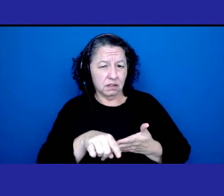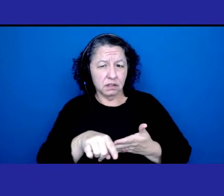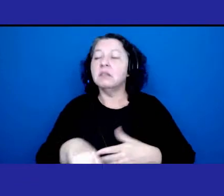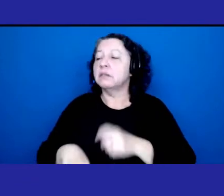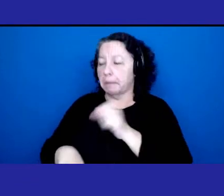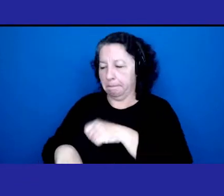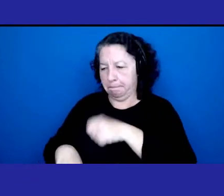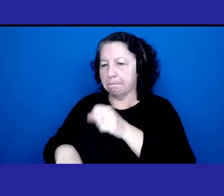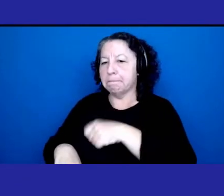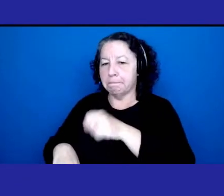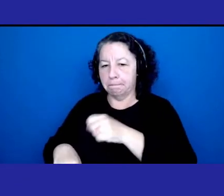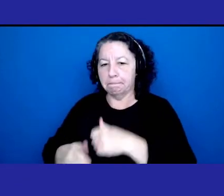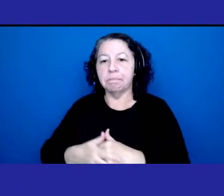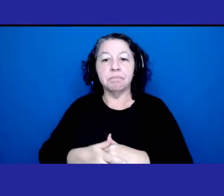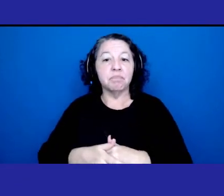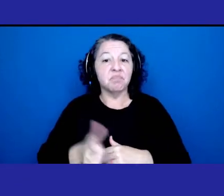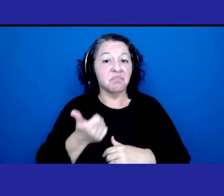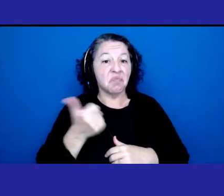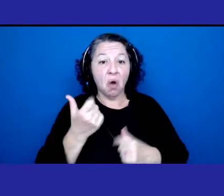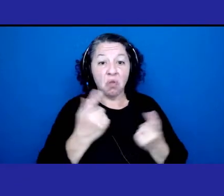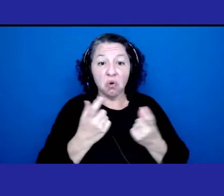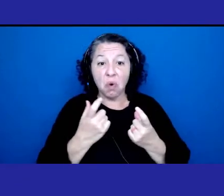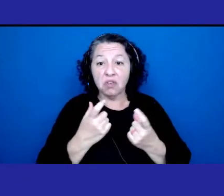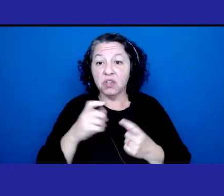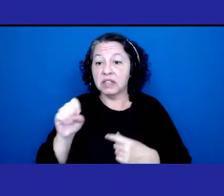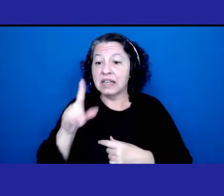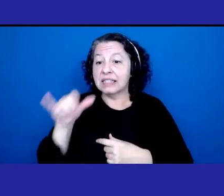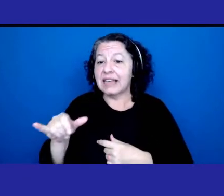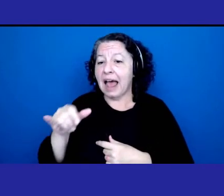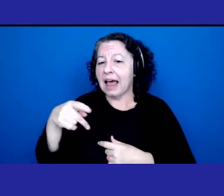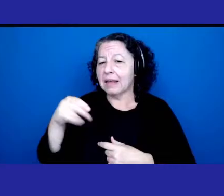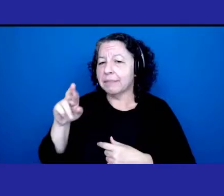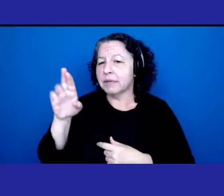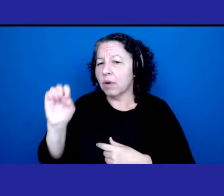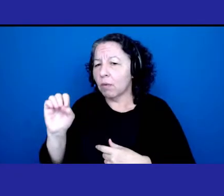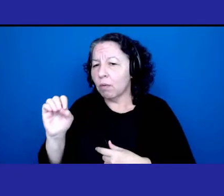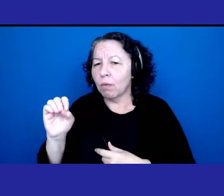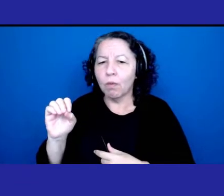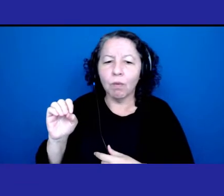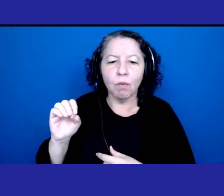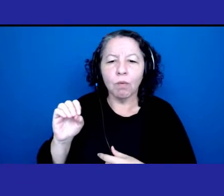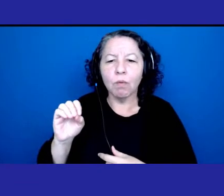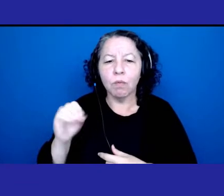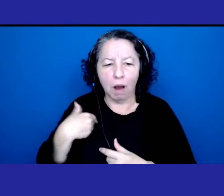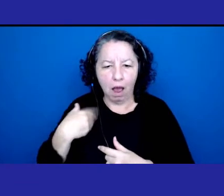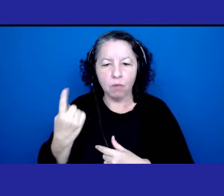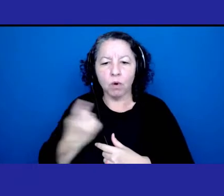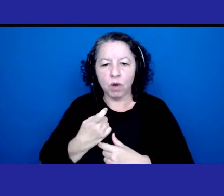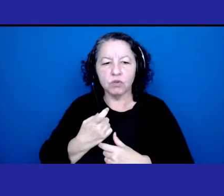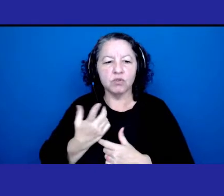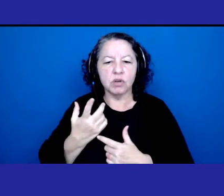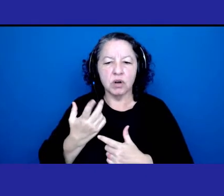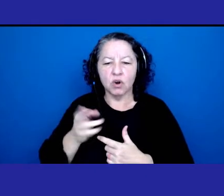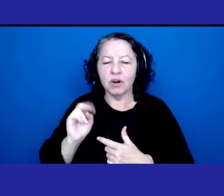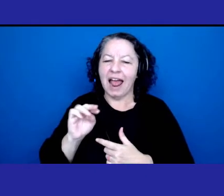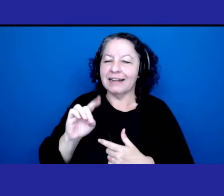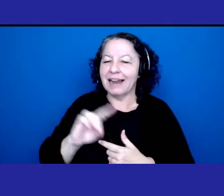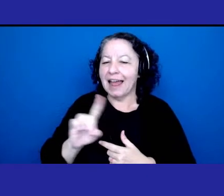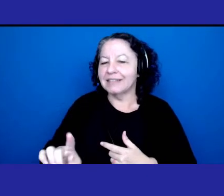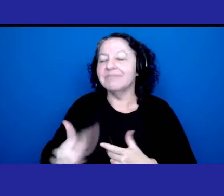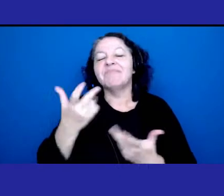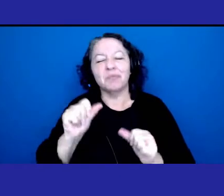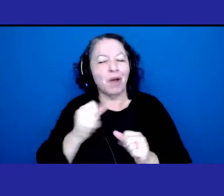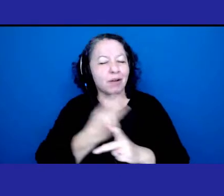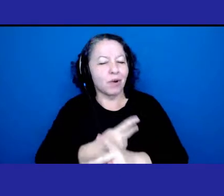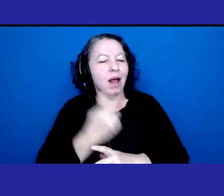Any other questions? Sally Pinheiro did have a question, which I'm trying to sort out, but I think what she was looking at was looking